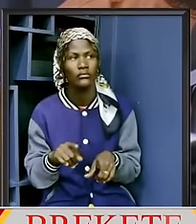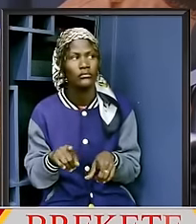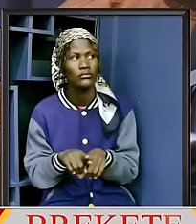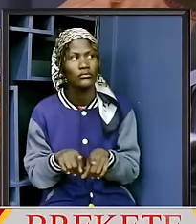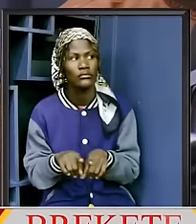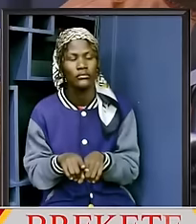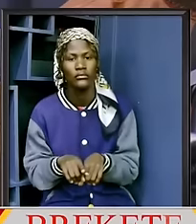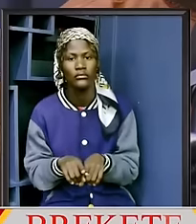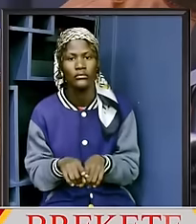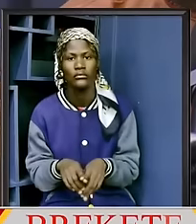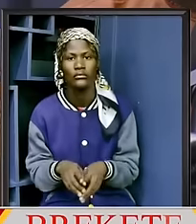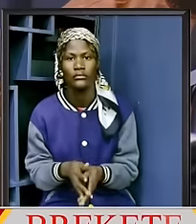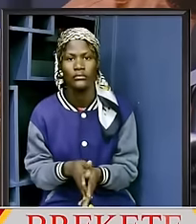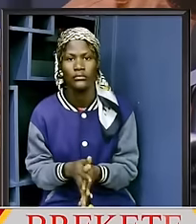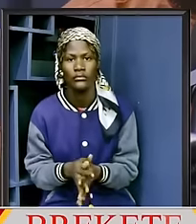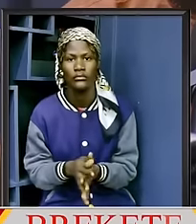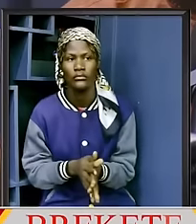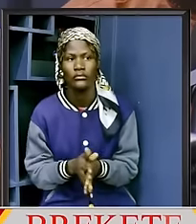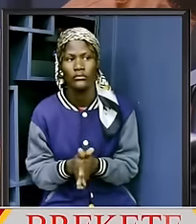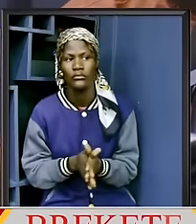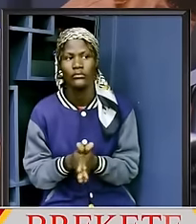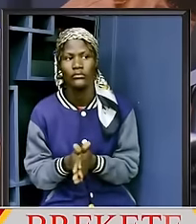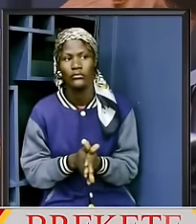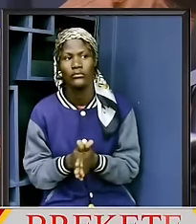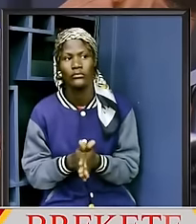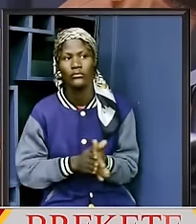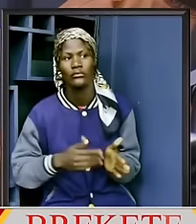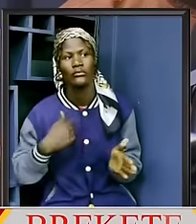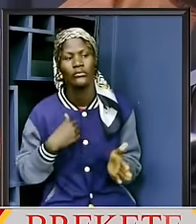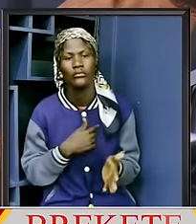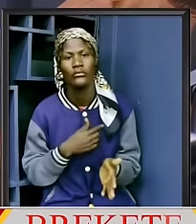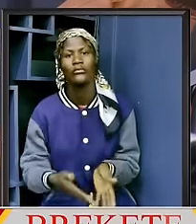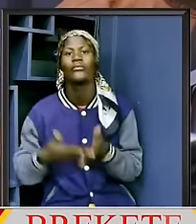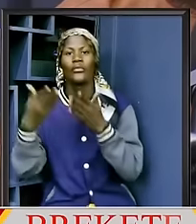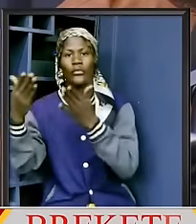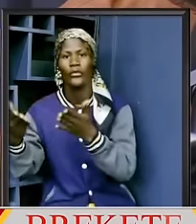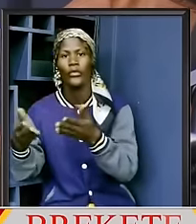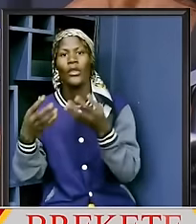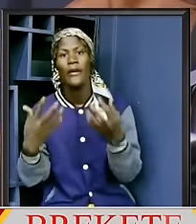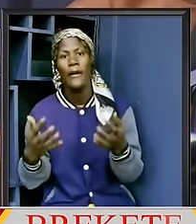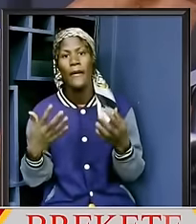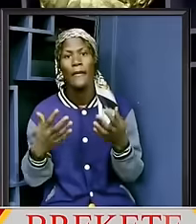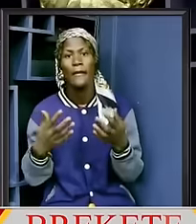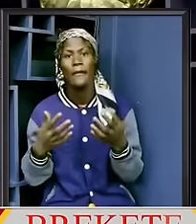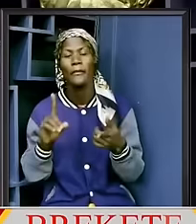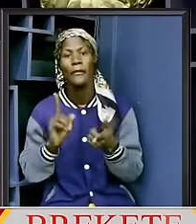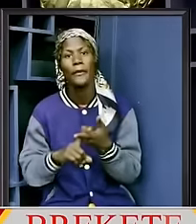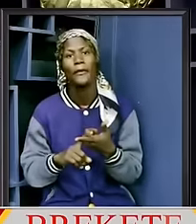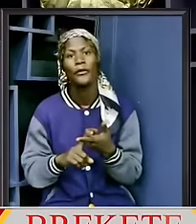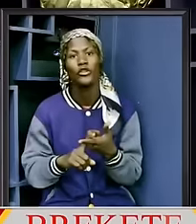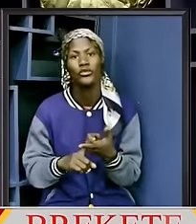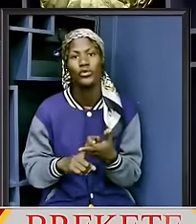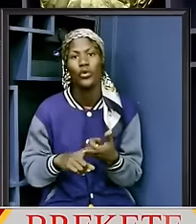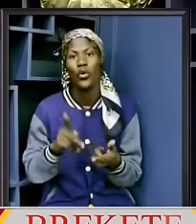Who even referred the matter to police? Not be us. Yes, sir. So now